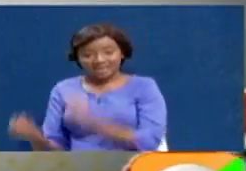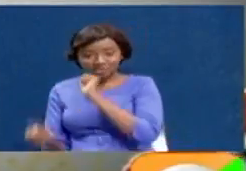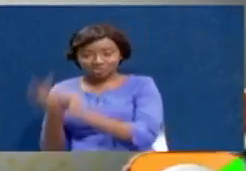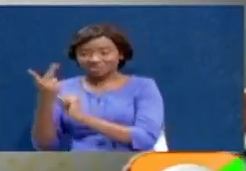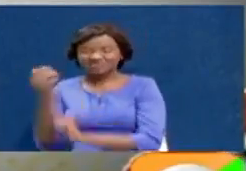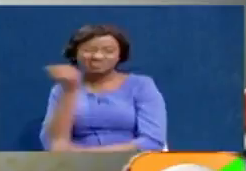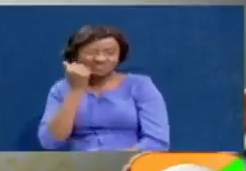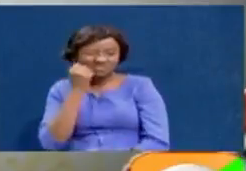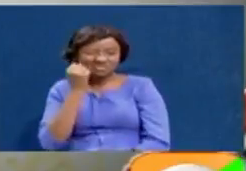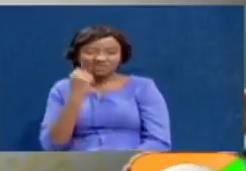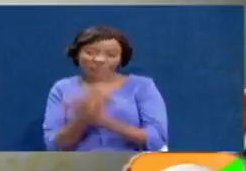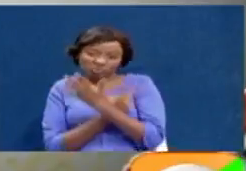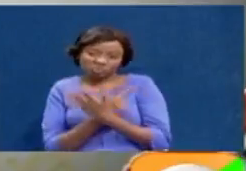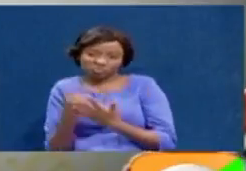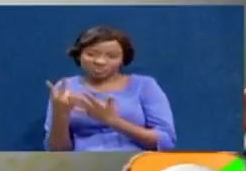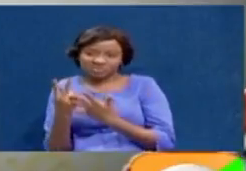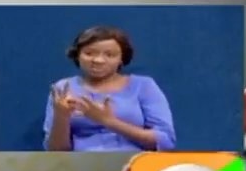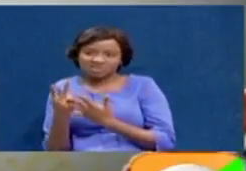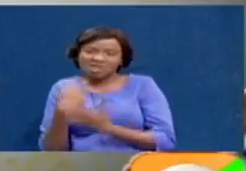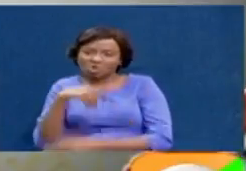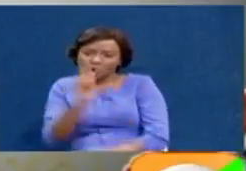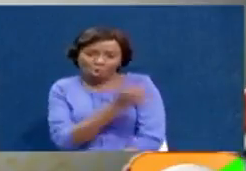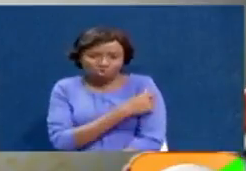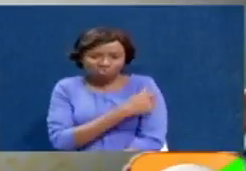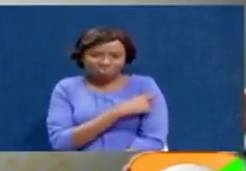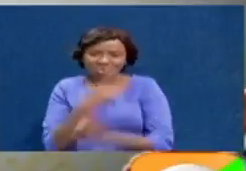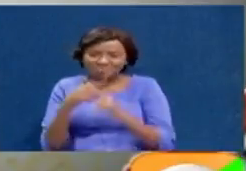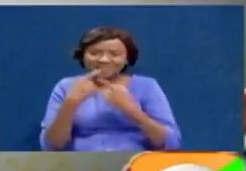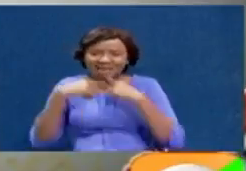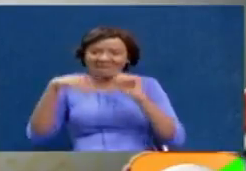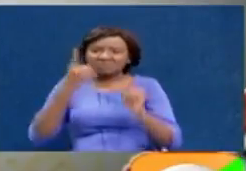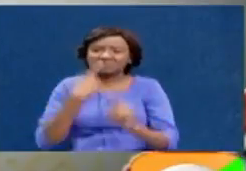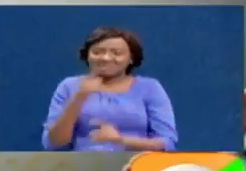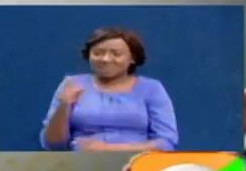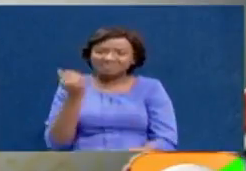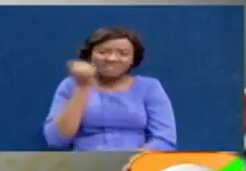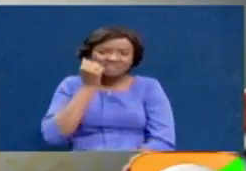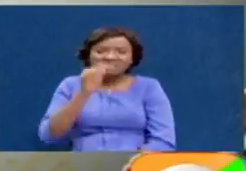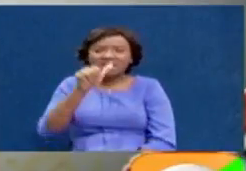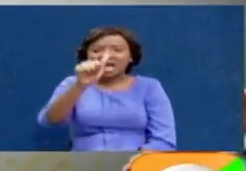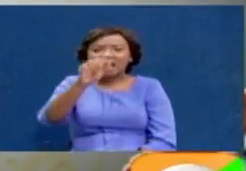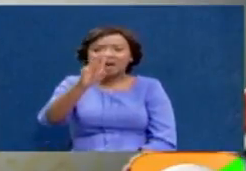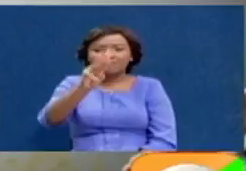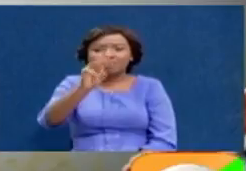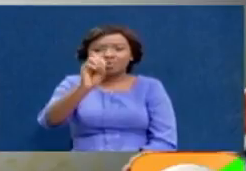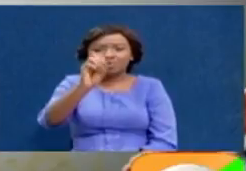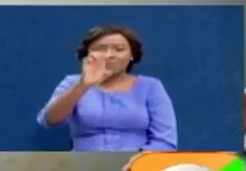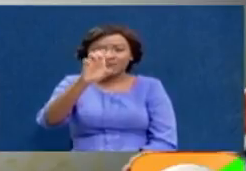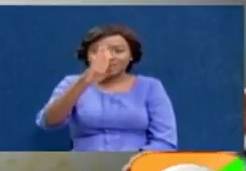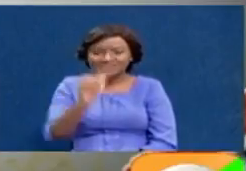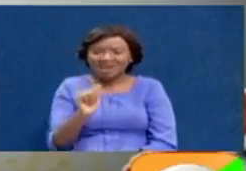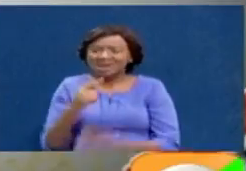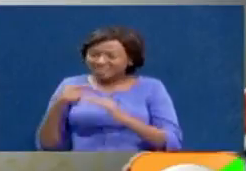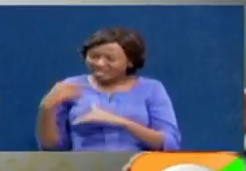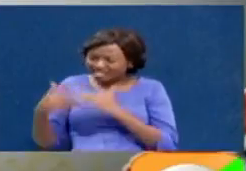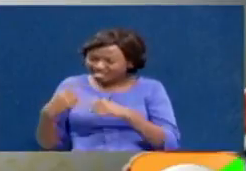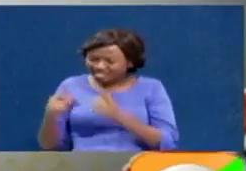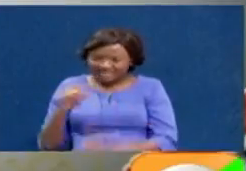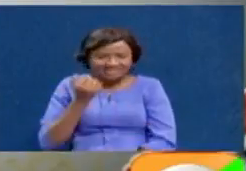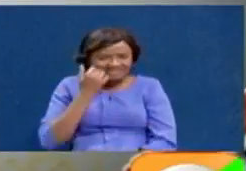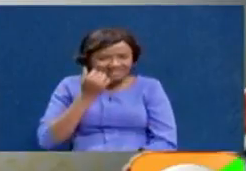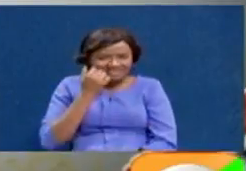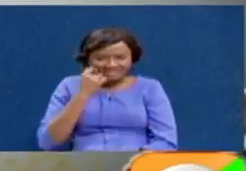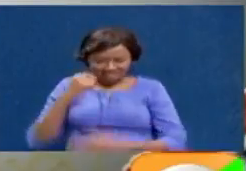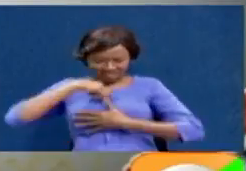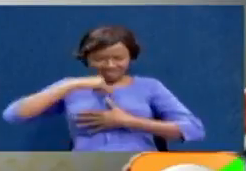for about 2 weeks. That she had been taken to a hospital where she was treated for amoeba, but the symptoms persisted and she was diagnosed